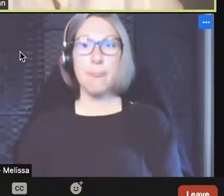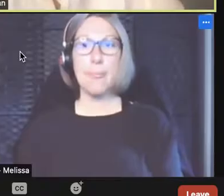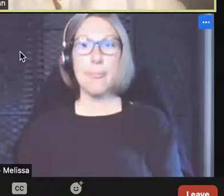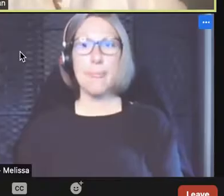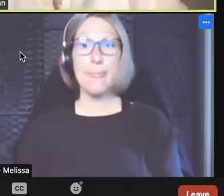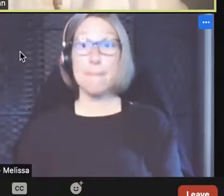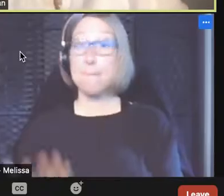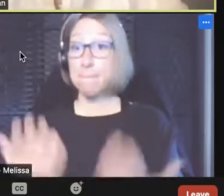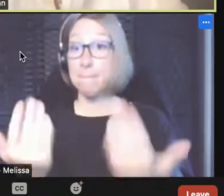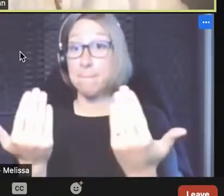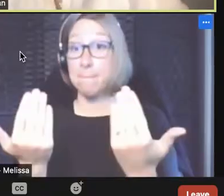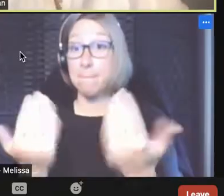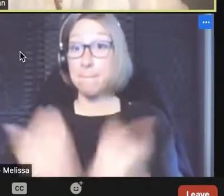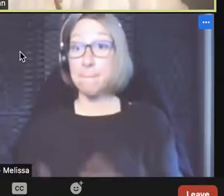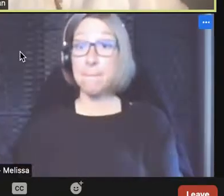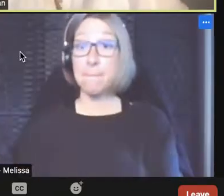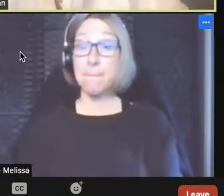Anyone?